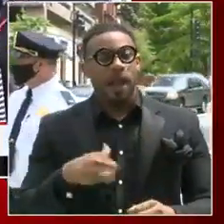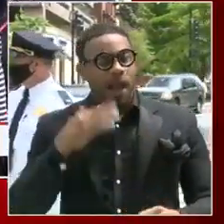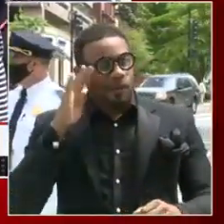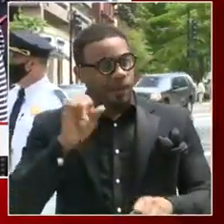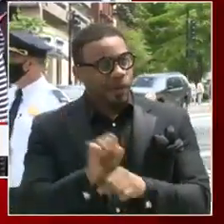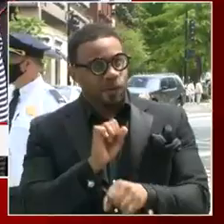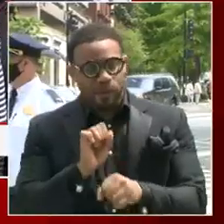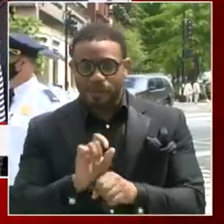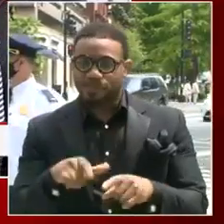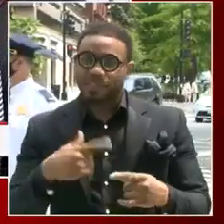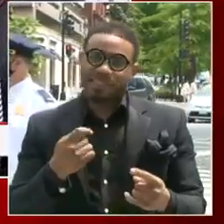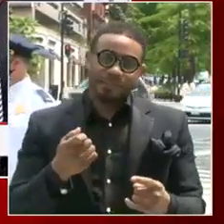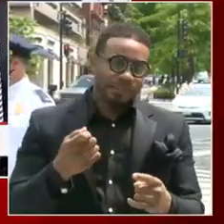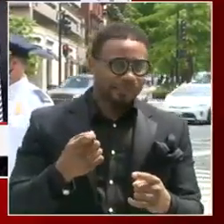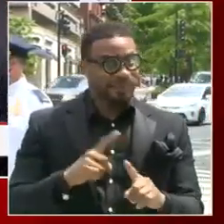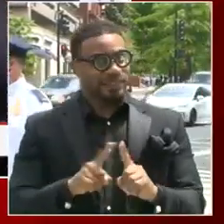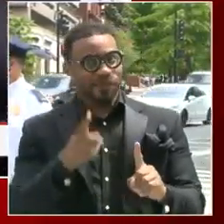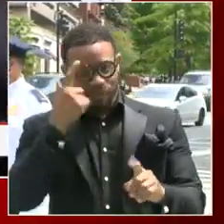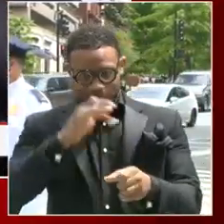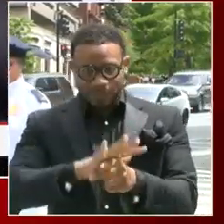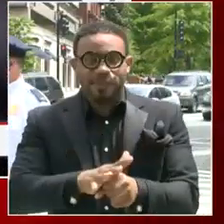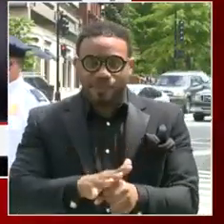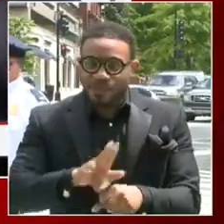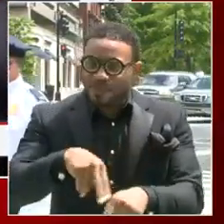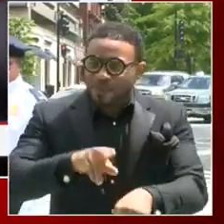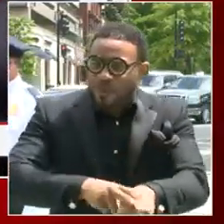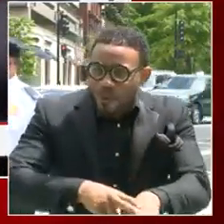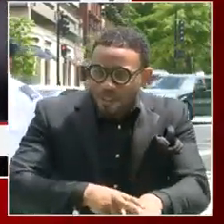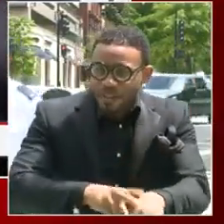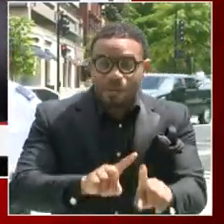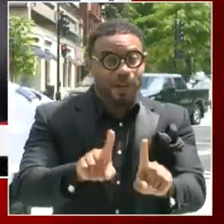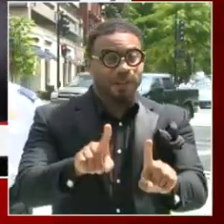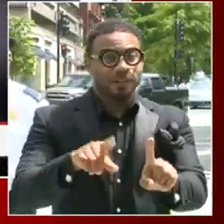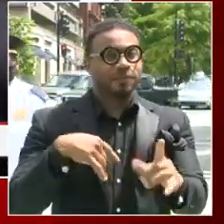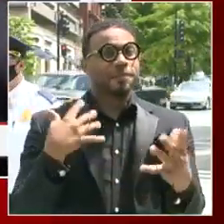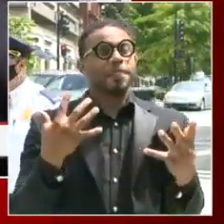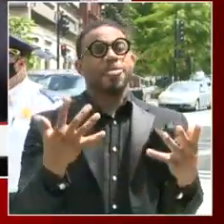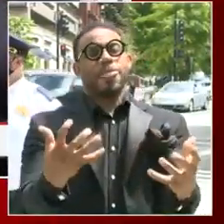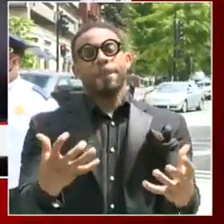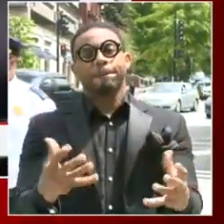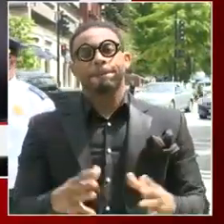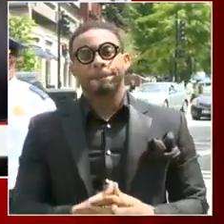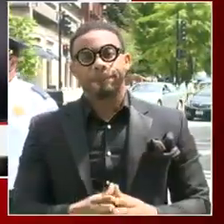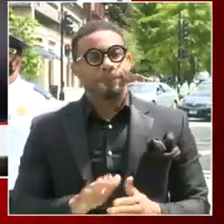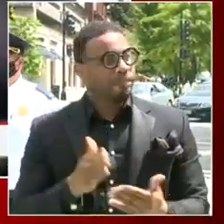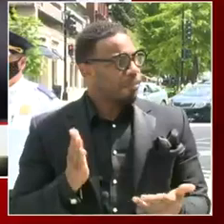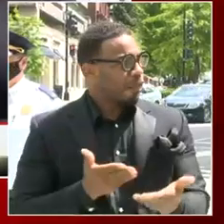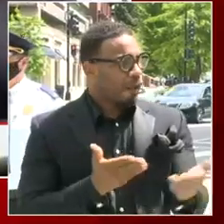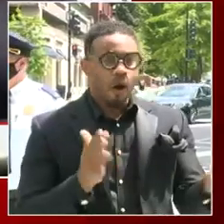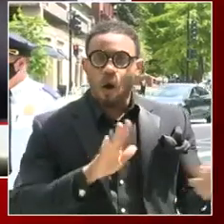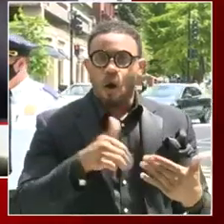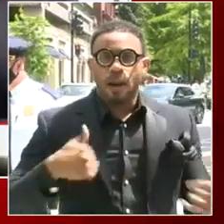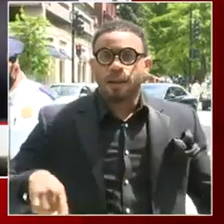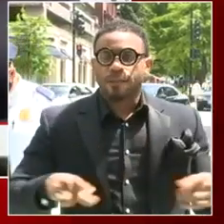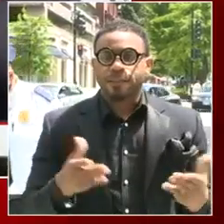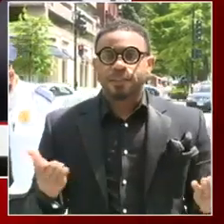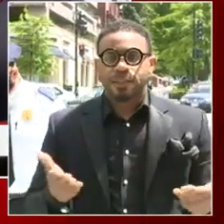work has probably been a little different during this pandemic, but I want to, on behalf of all of